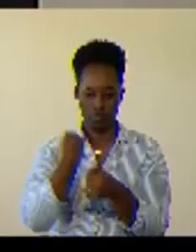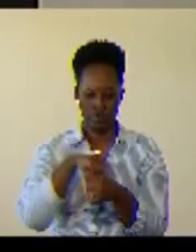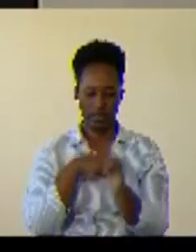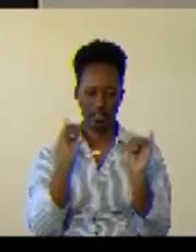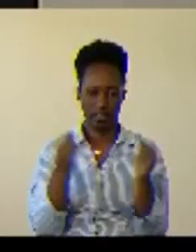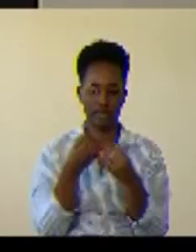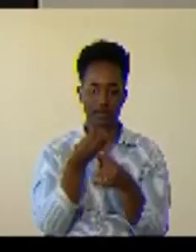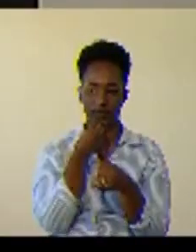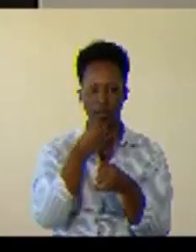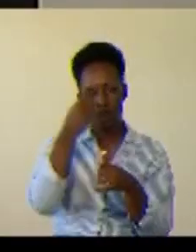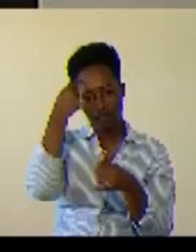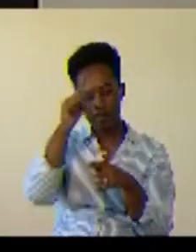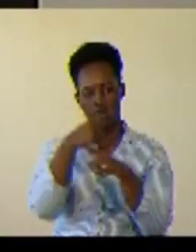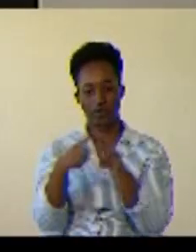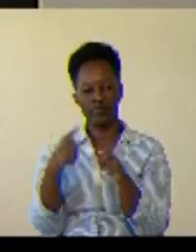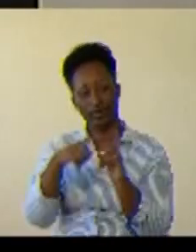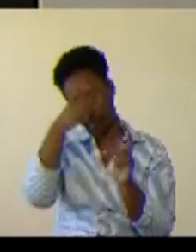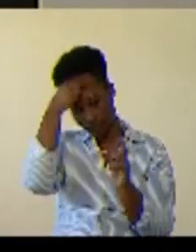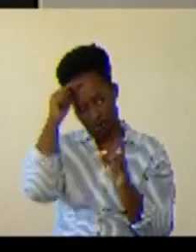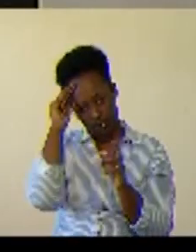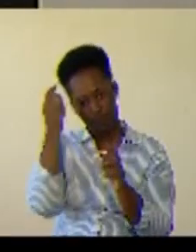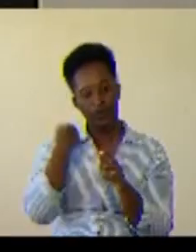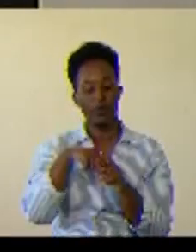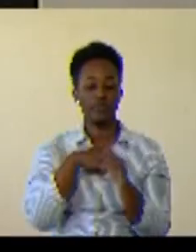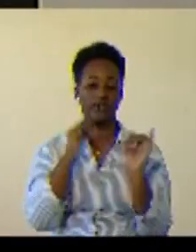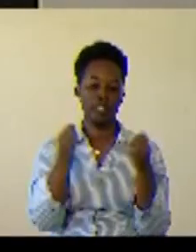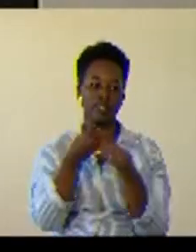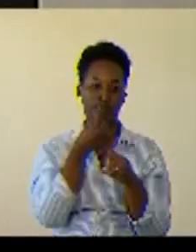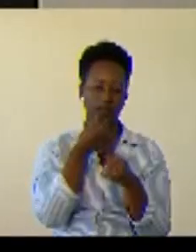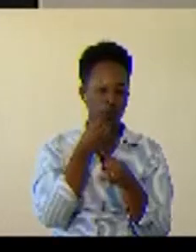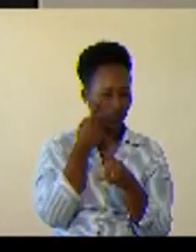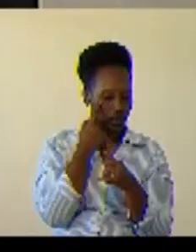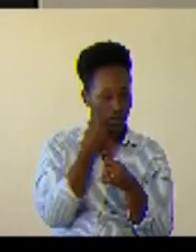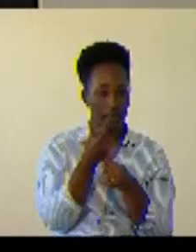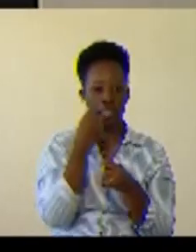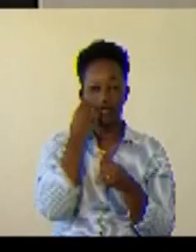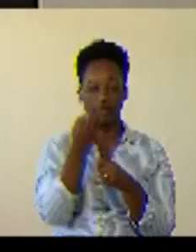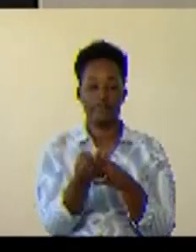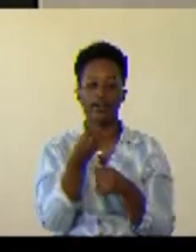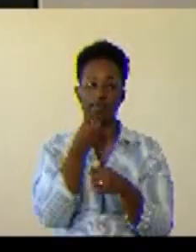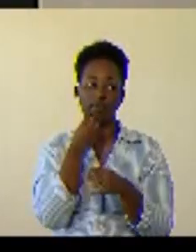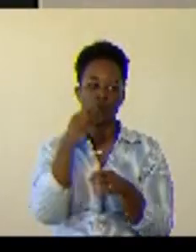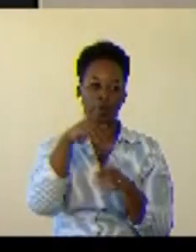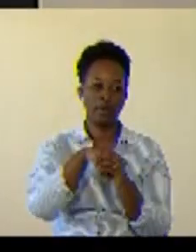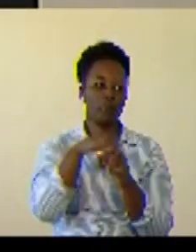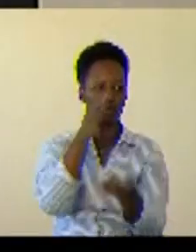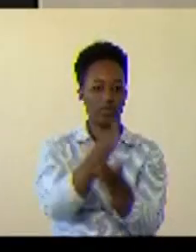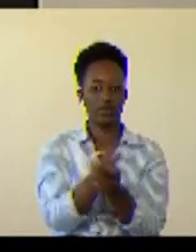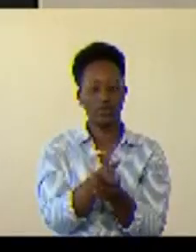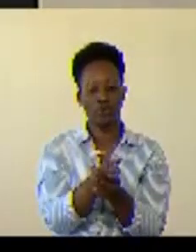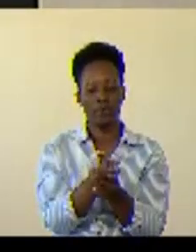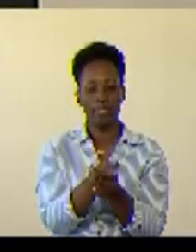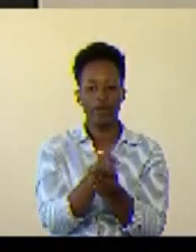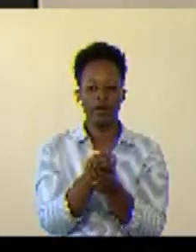for a number of reasons. We test the number of food to see if the food contains the real